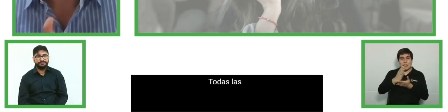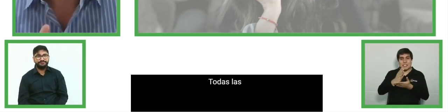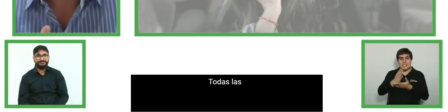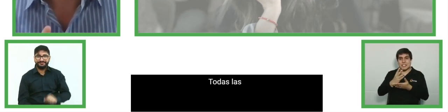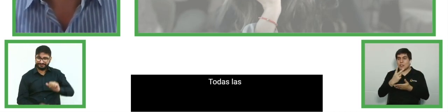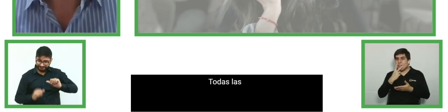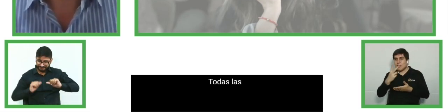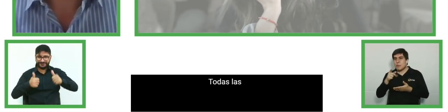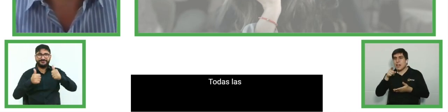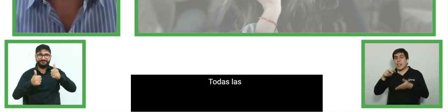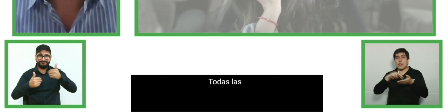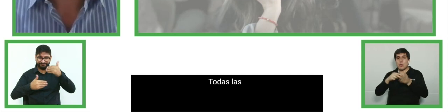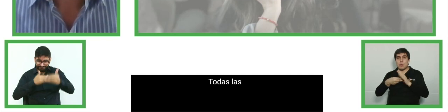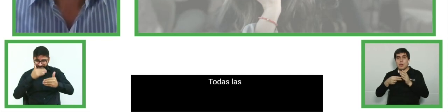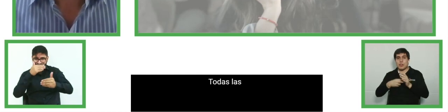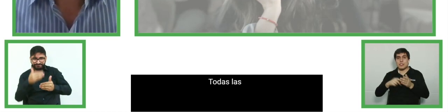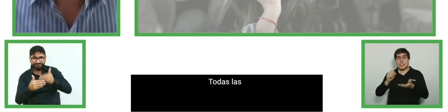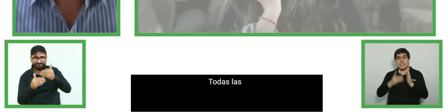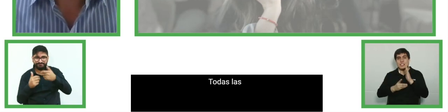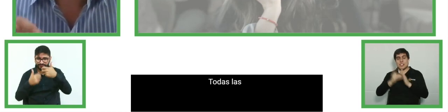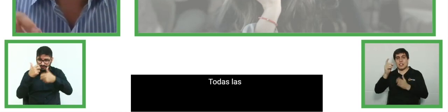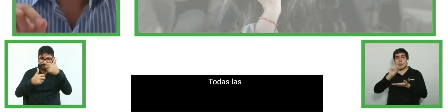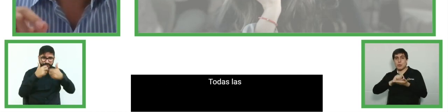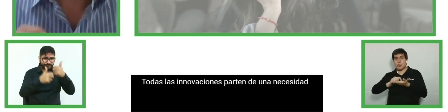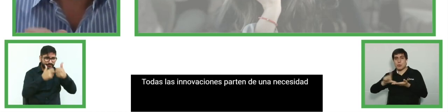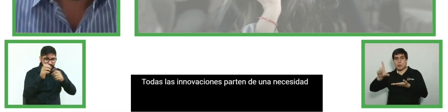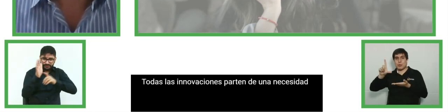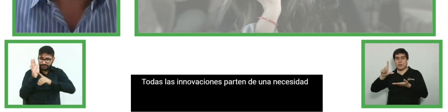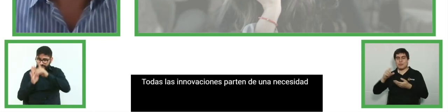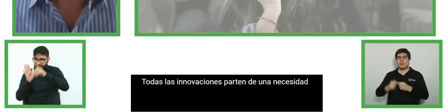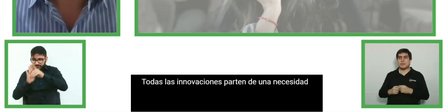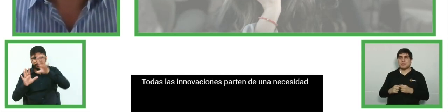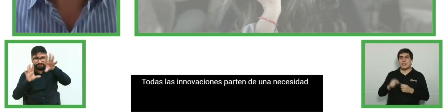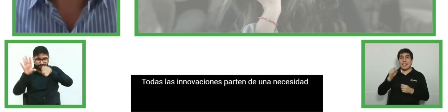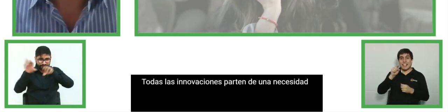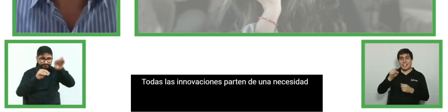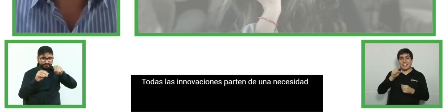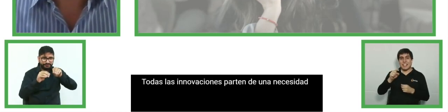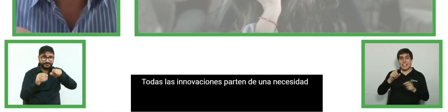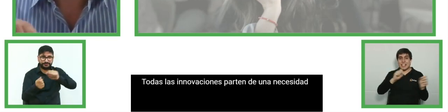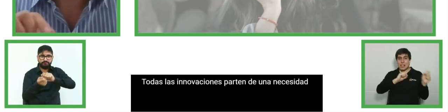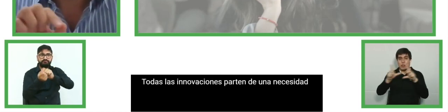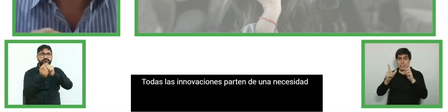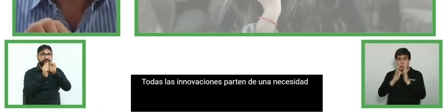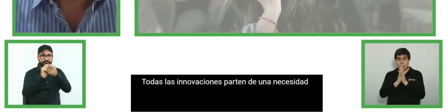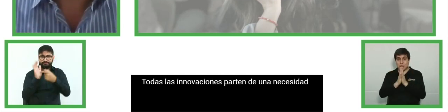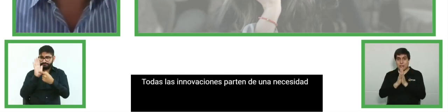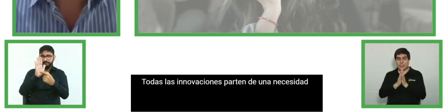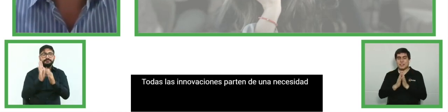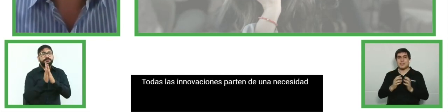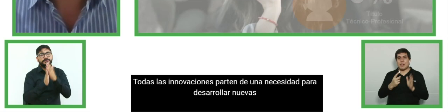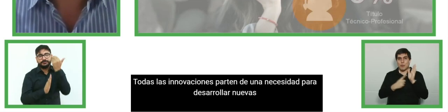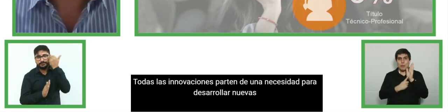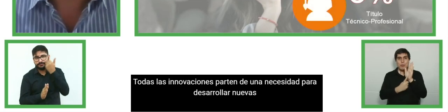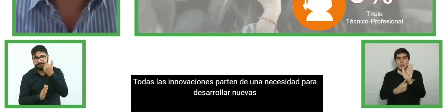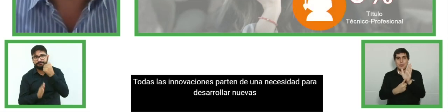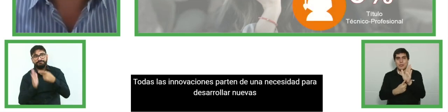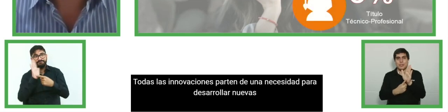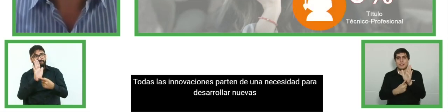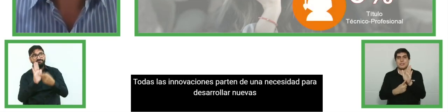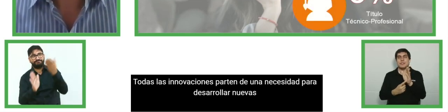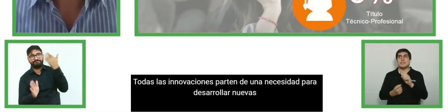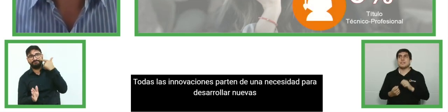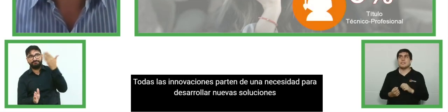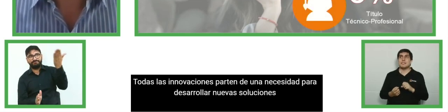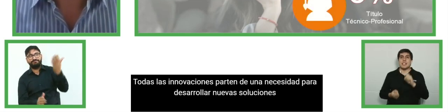So here, if we can go to the next slide, I'm going to show you the first technology we implemented. It's called One